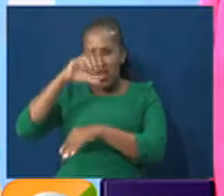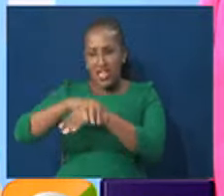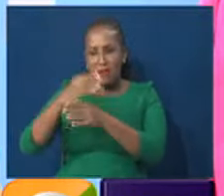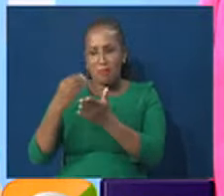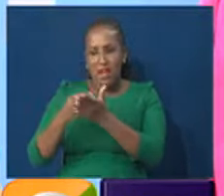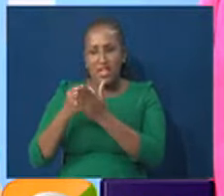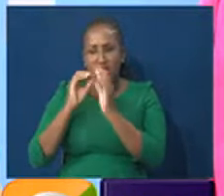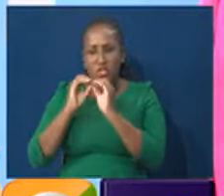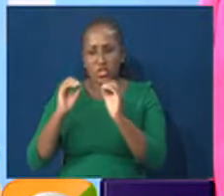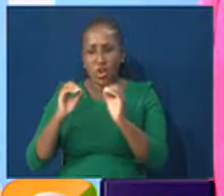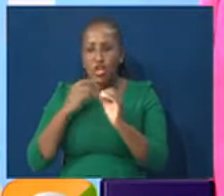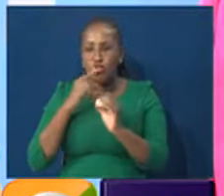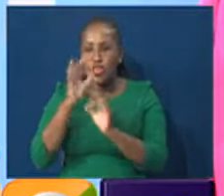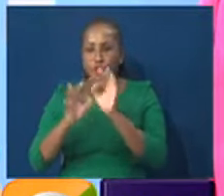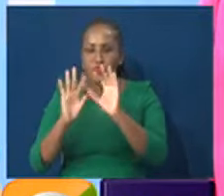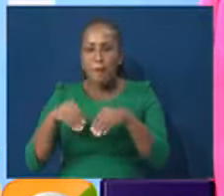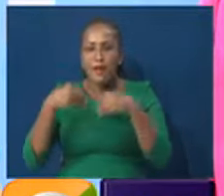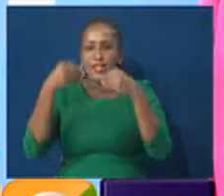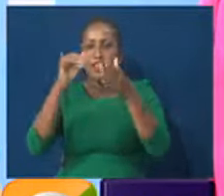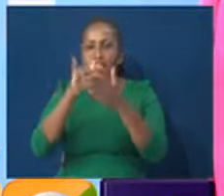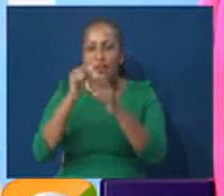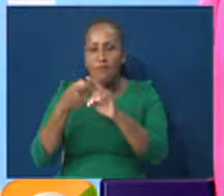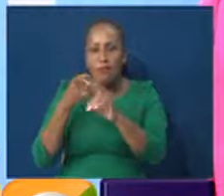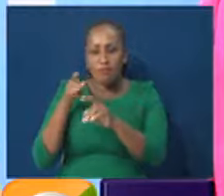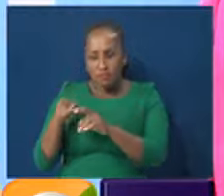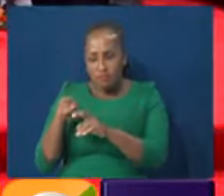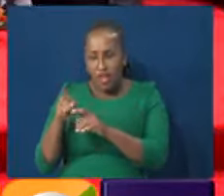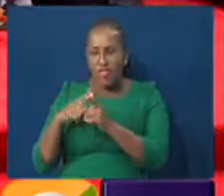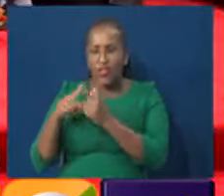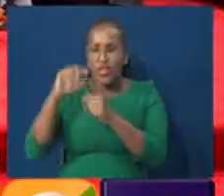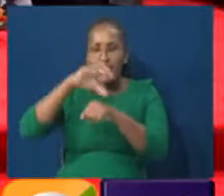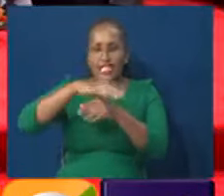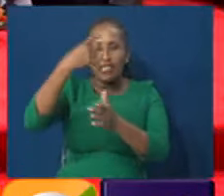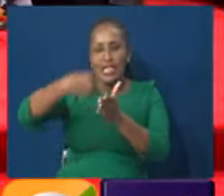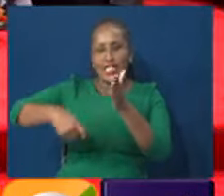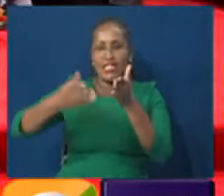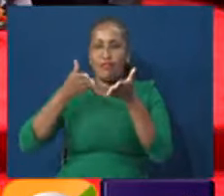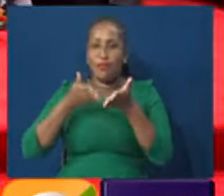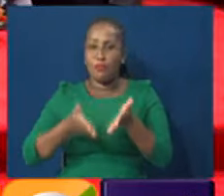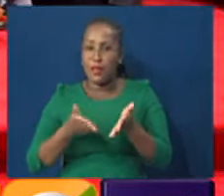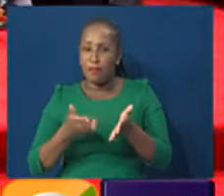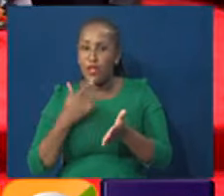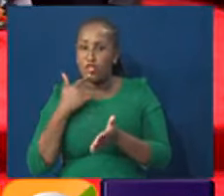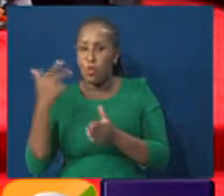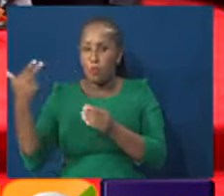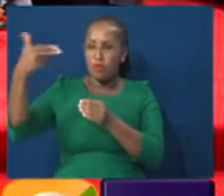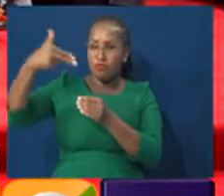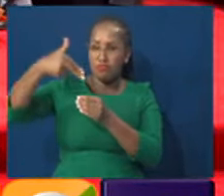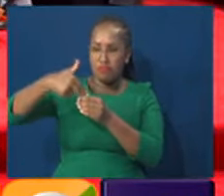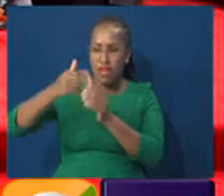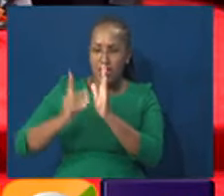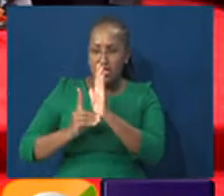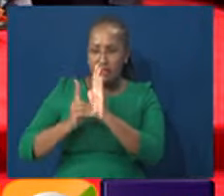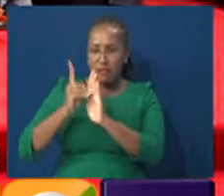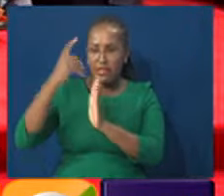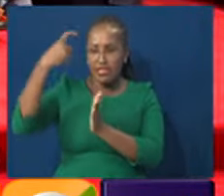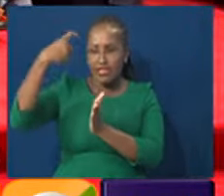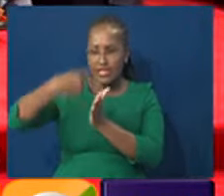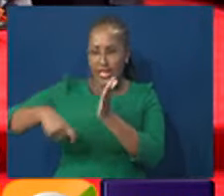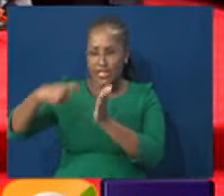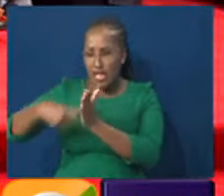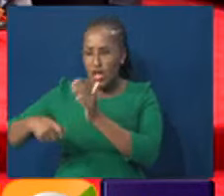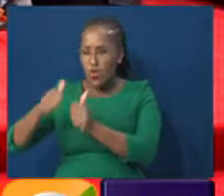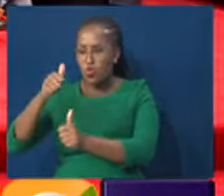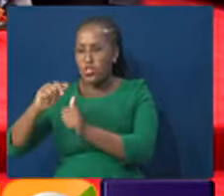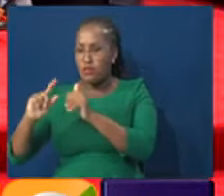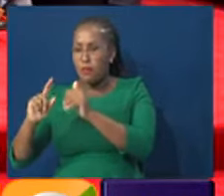else. So if I'm giving subsidy from this pocket, I'm getting that taxes from here. So the petroleum development levy that Waziri